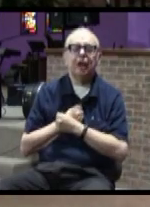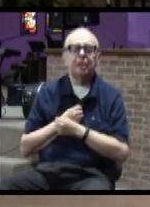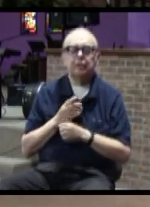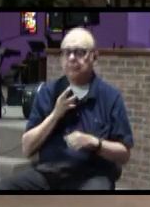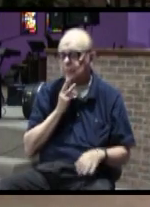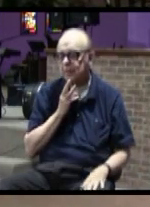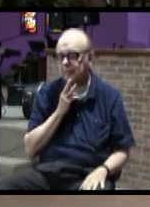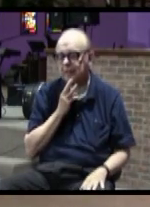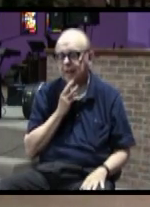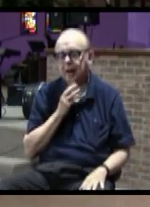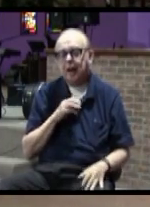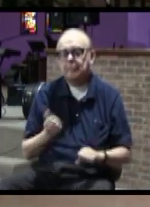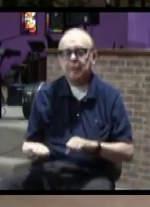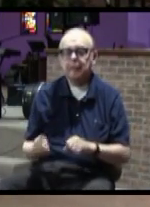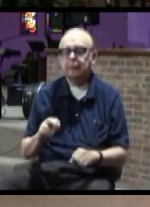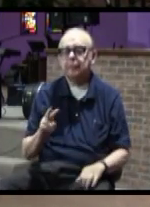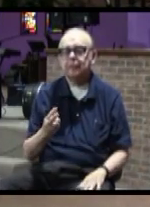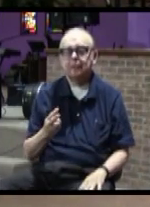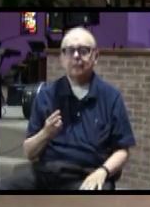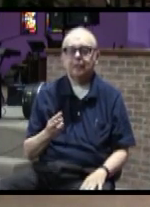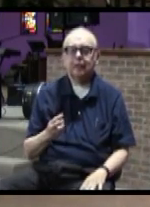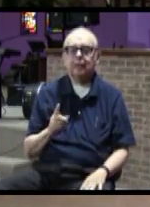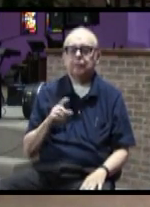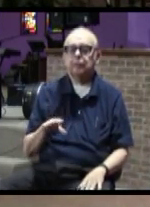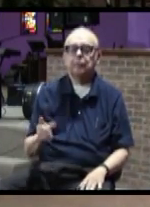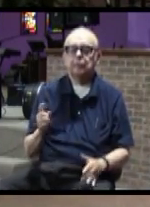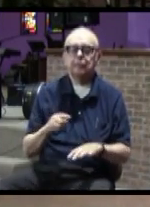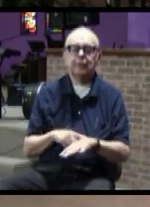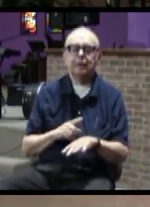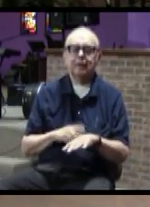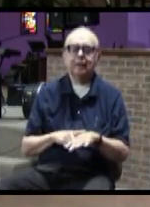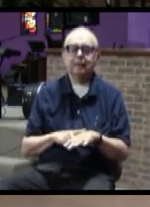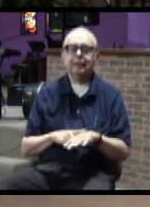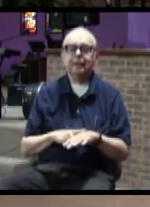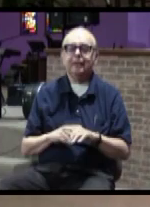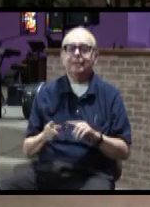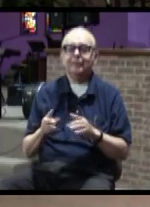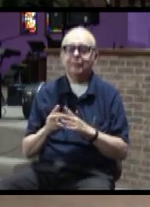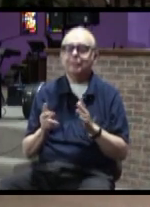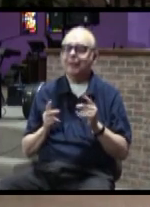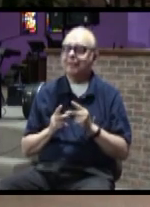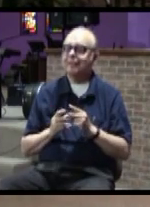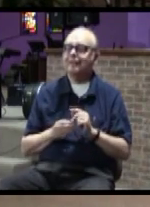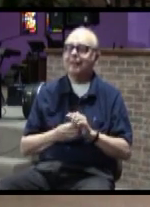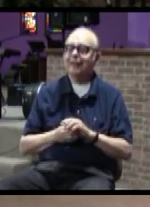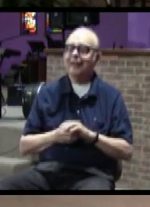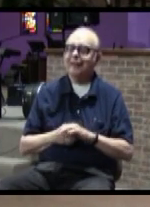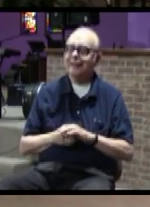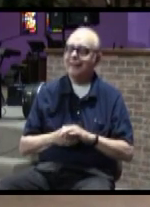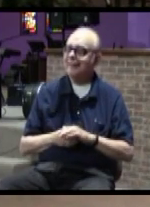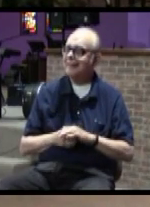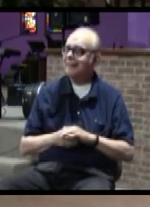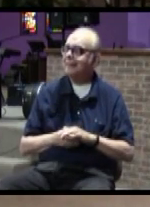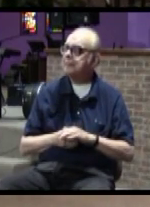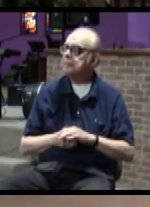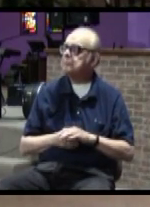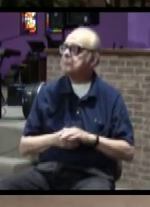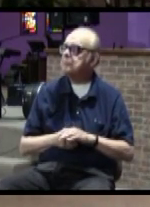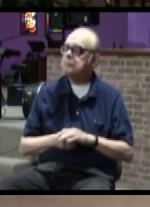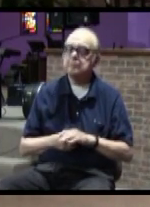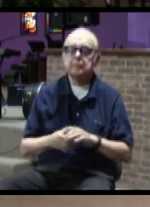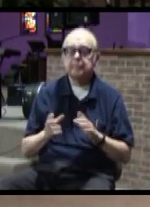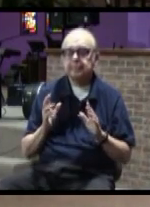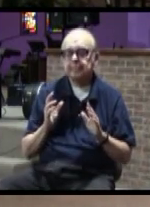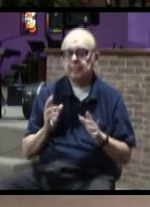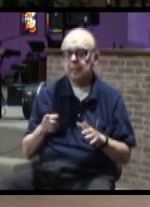so I've done it twice. I will only do it one more time, and that's somewhere else. Okay, but listen, he